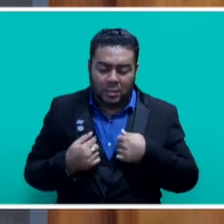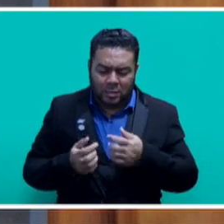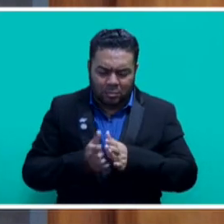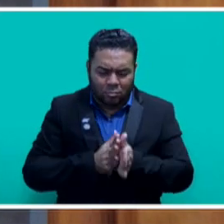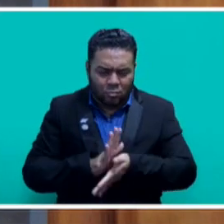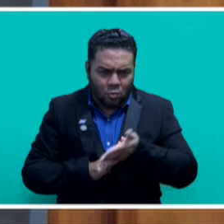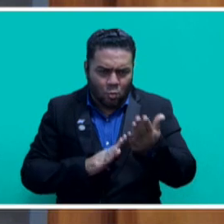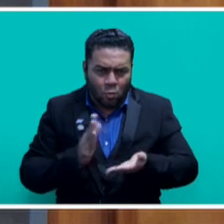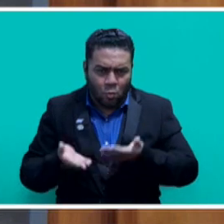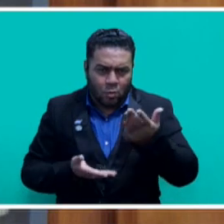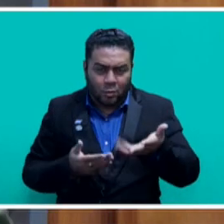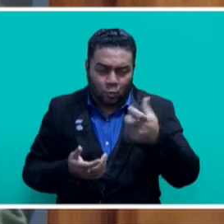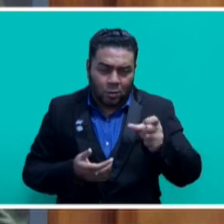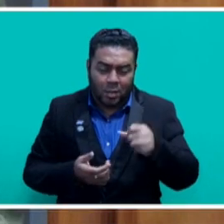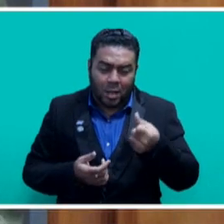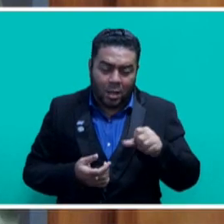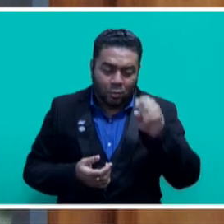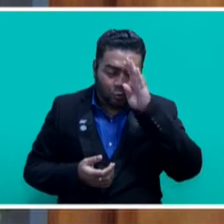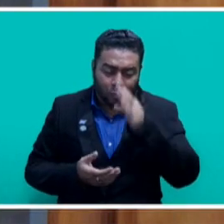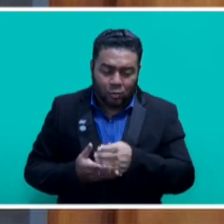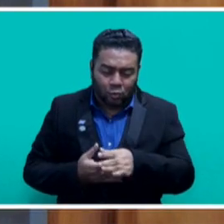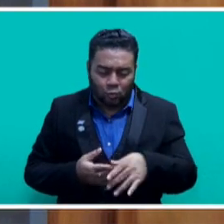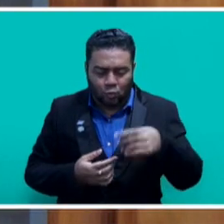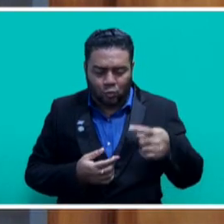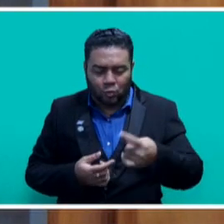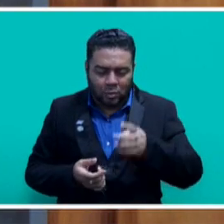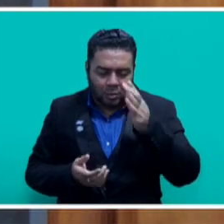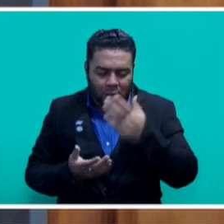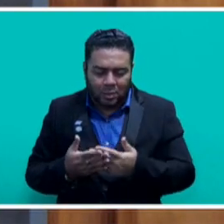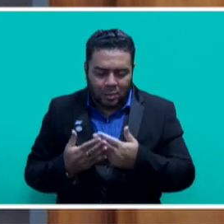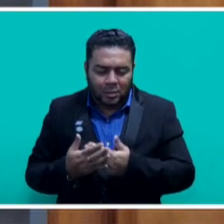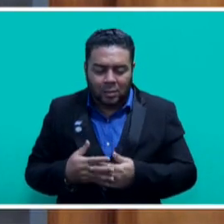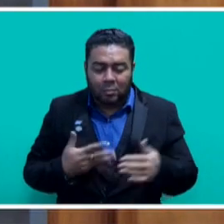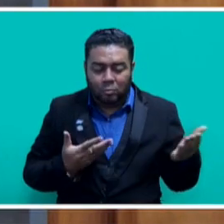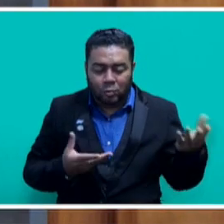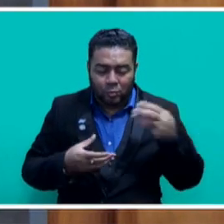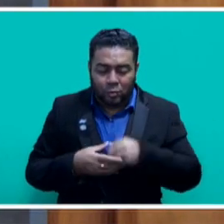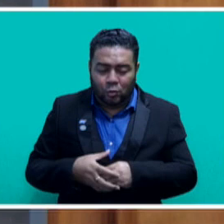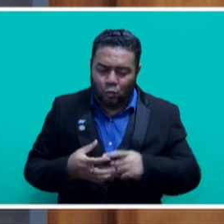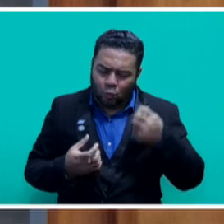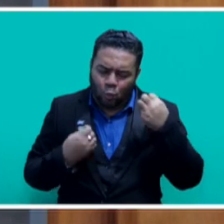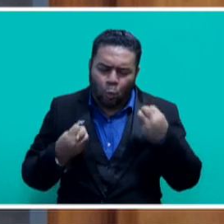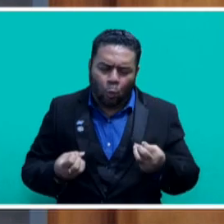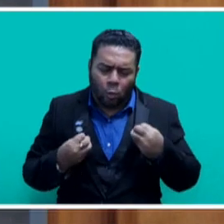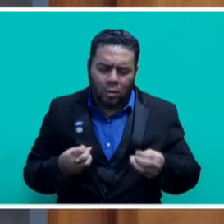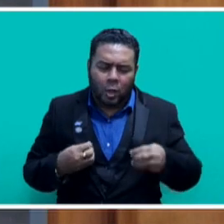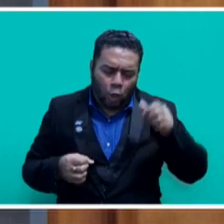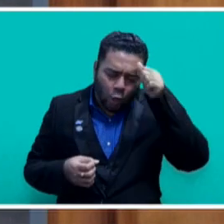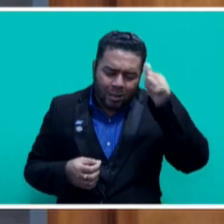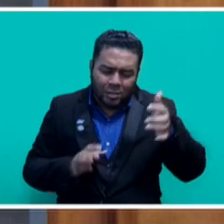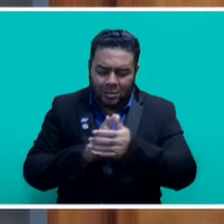award will allow our students to further their studies and bring back valuable knowledge and skills